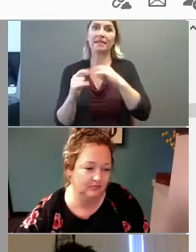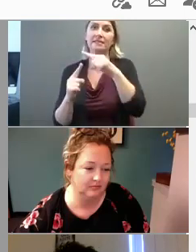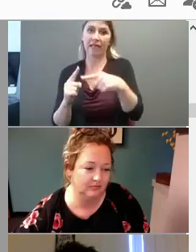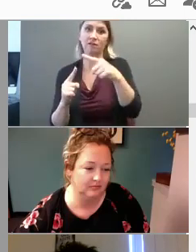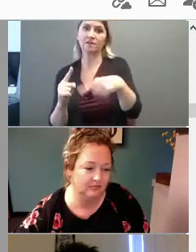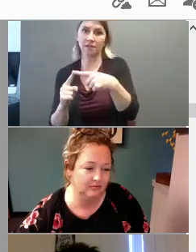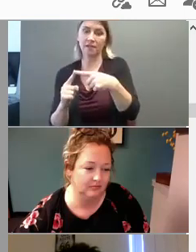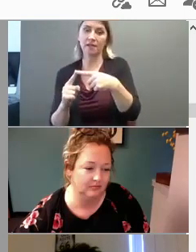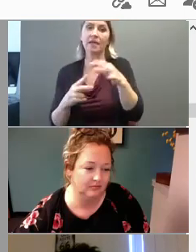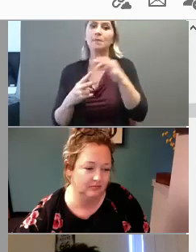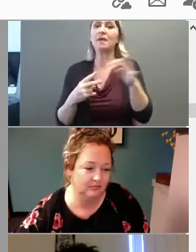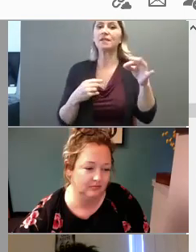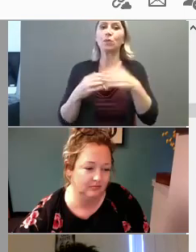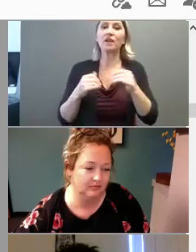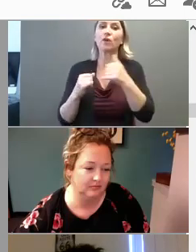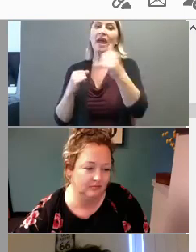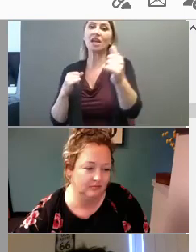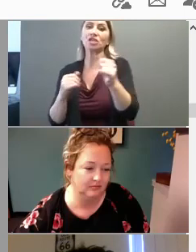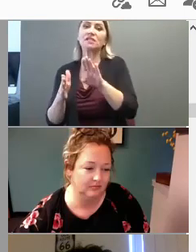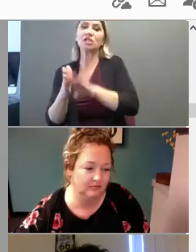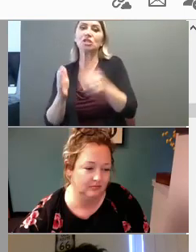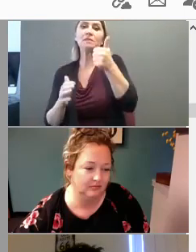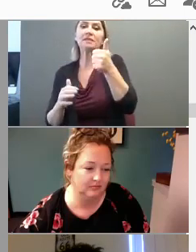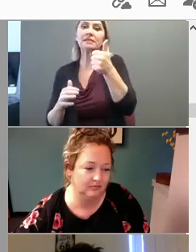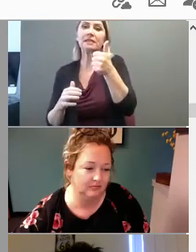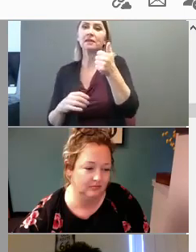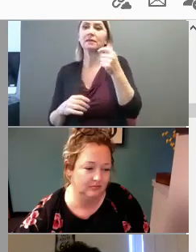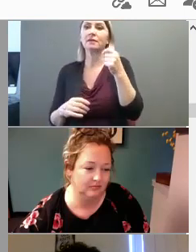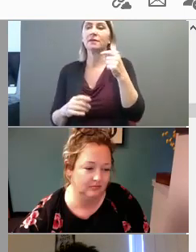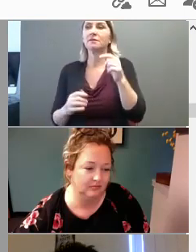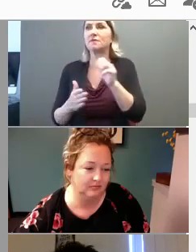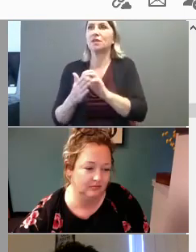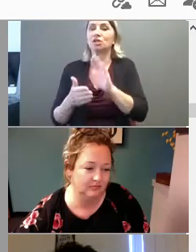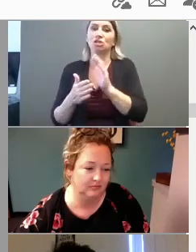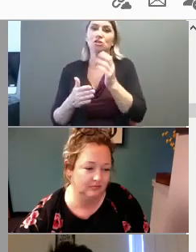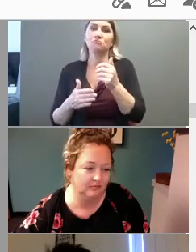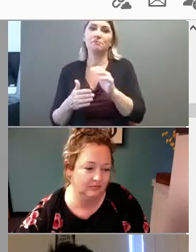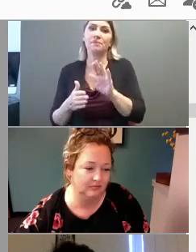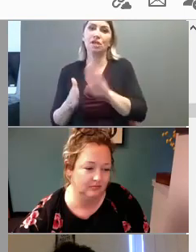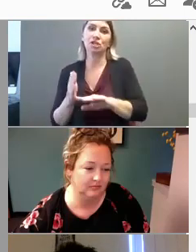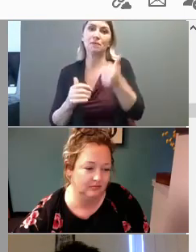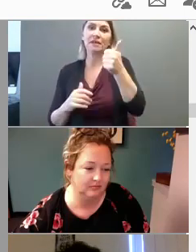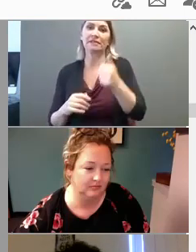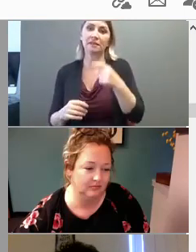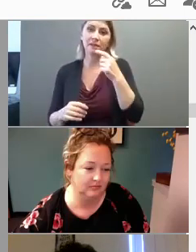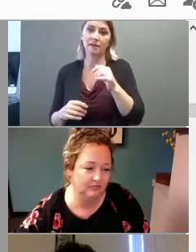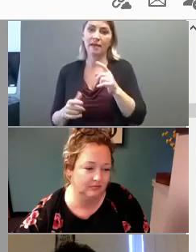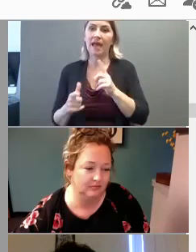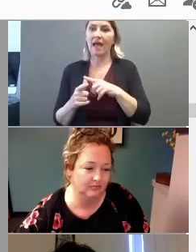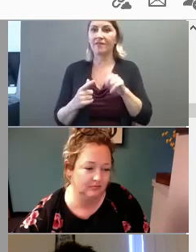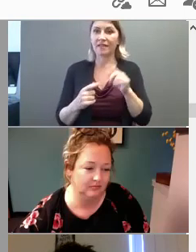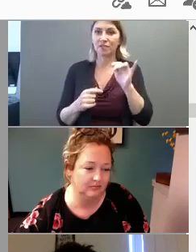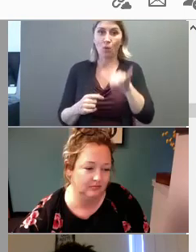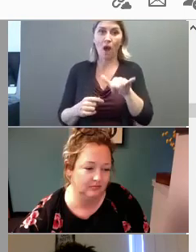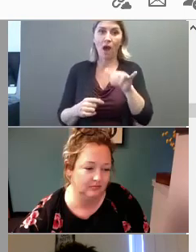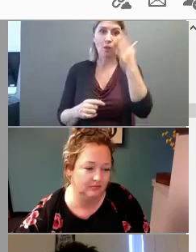It basically picks the edge that has the cheapest, that is the cheapest at any given moment, and that is why this is